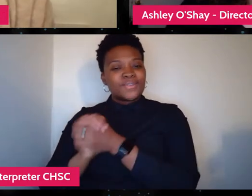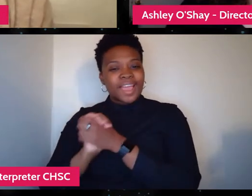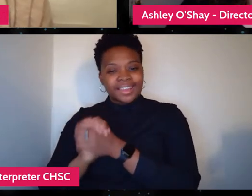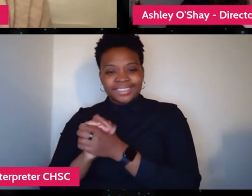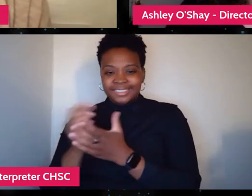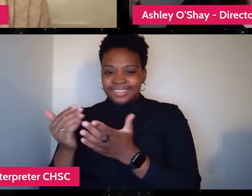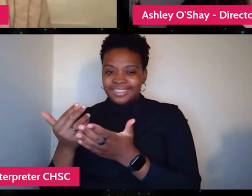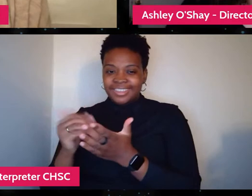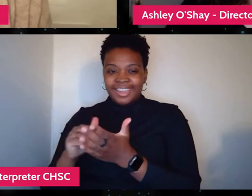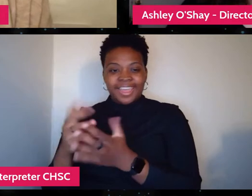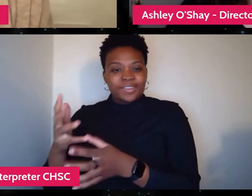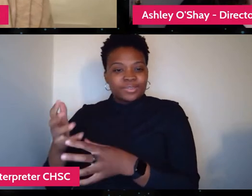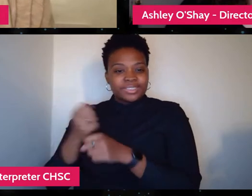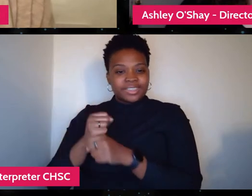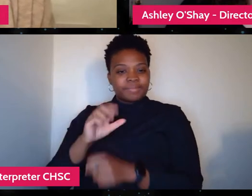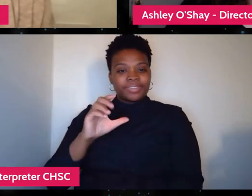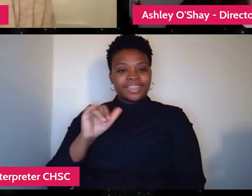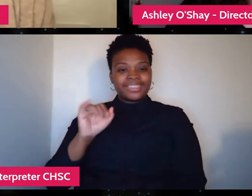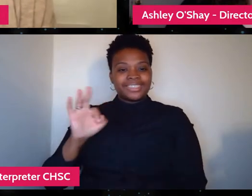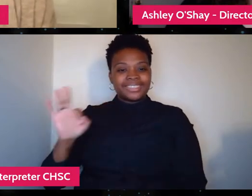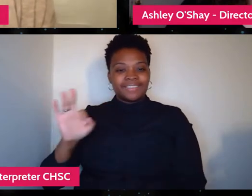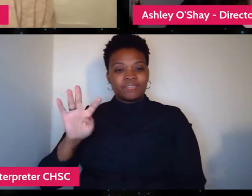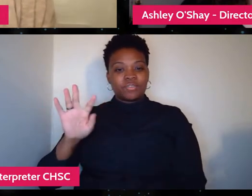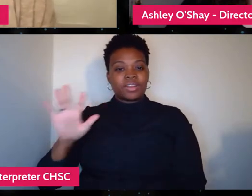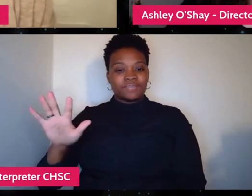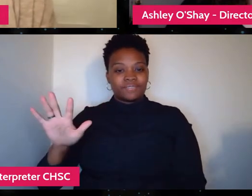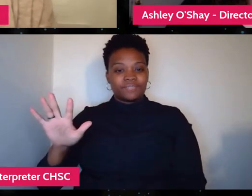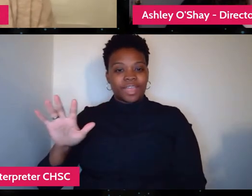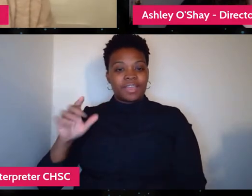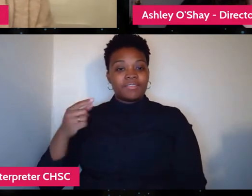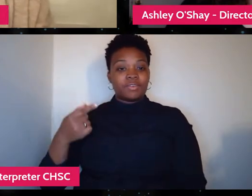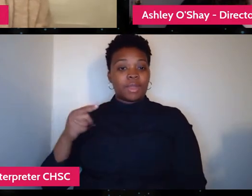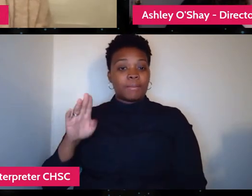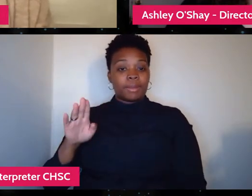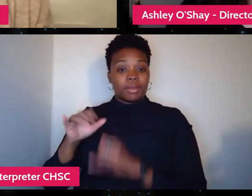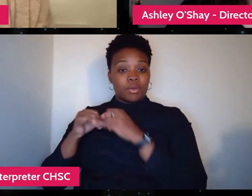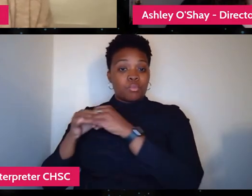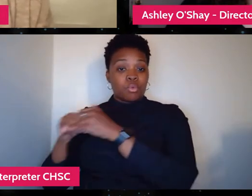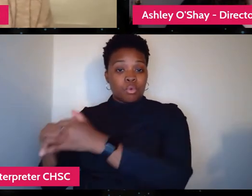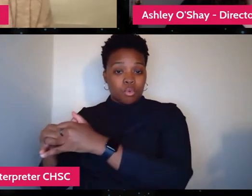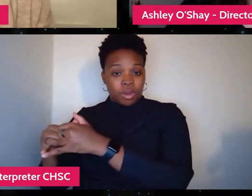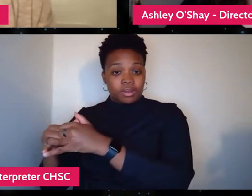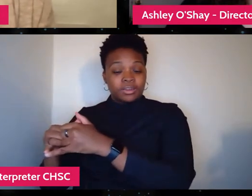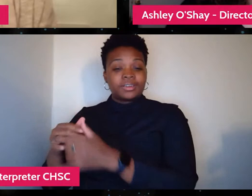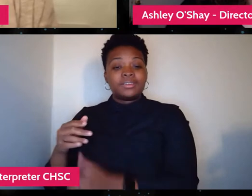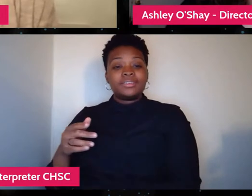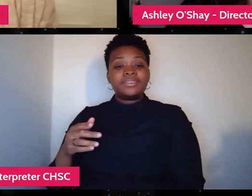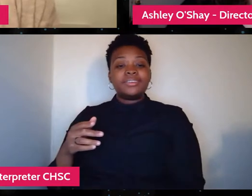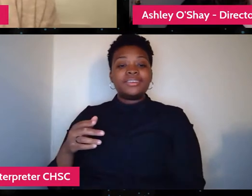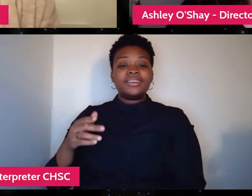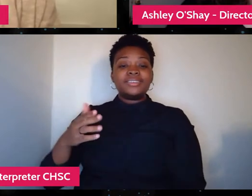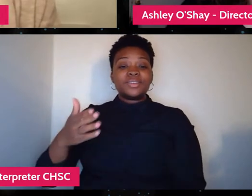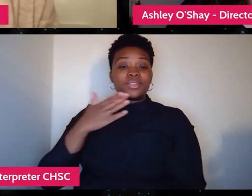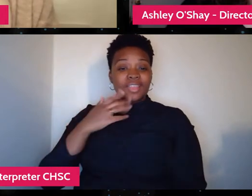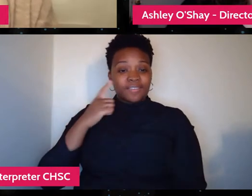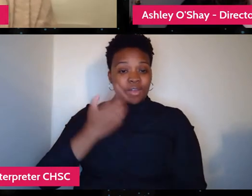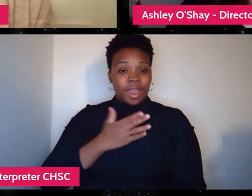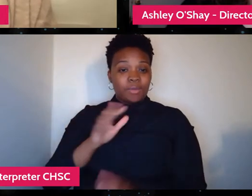recipient of the CIFF45 Streams Groundbreaker Award. So thank you, our interpreter as